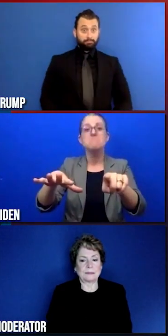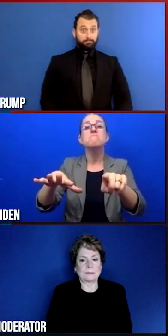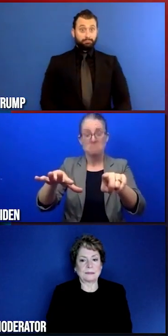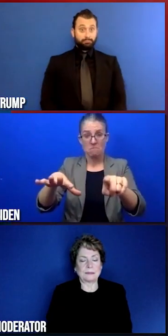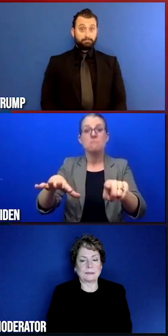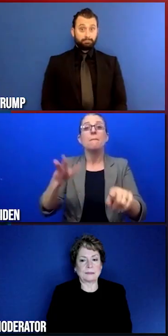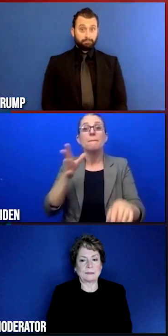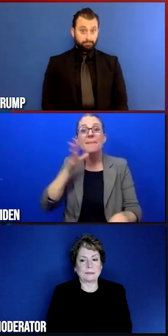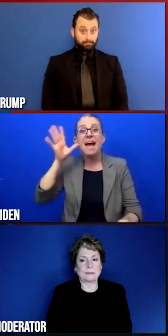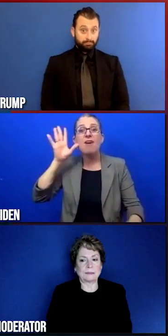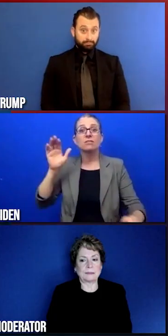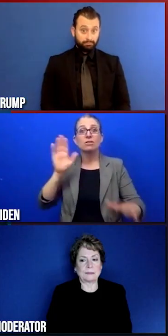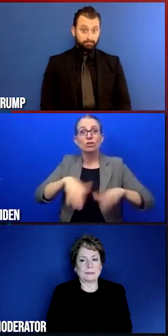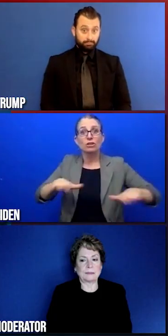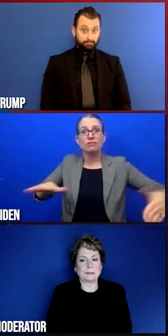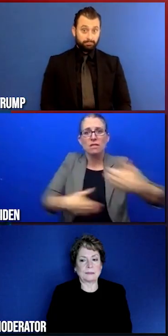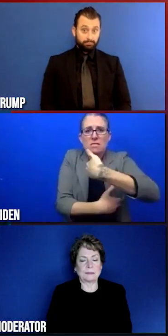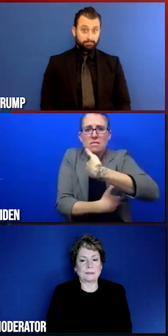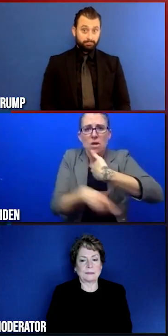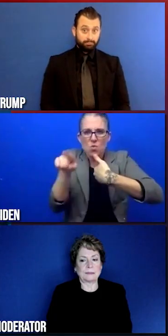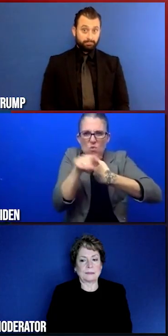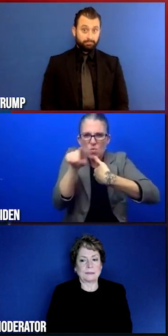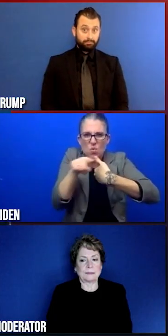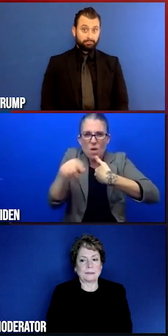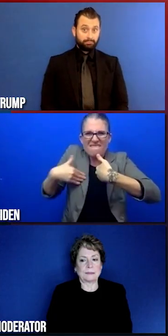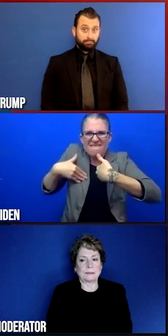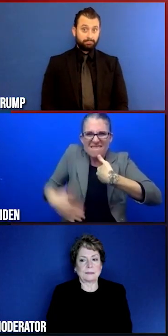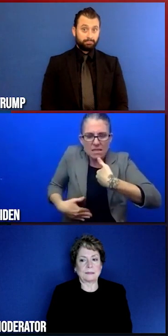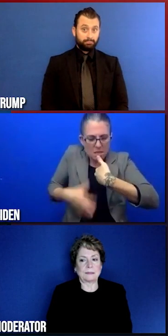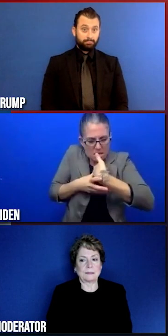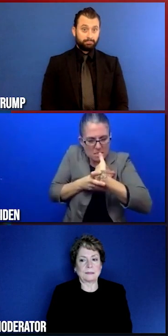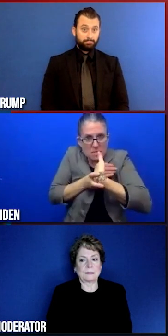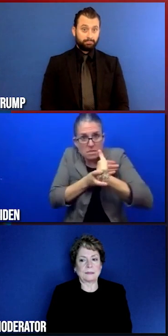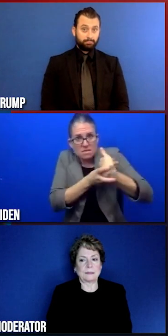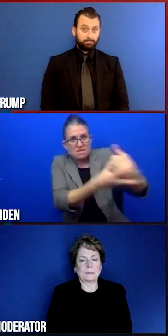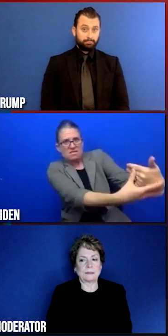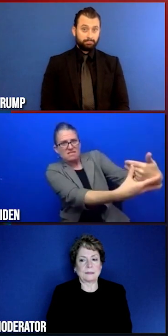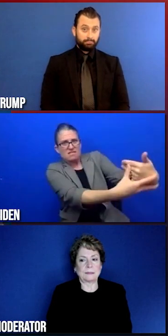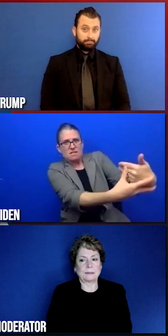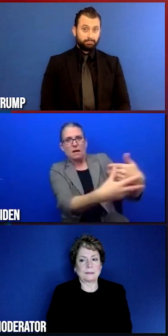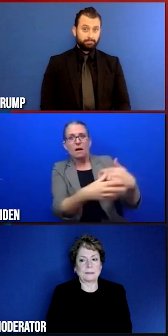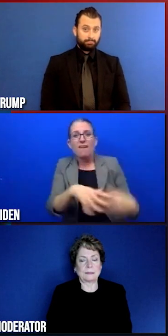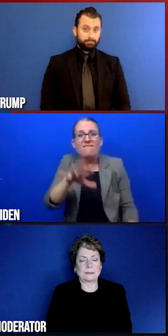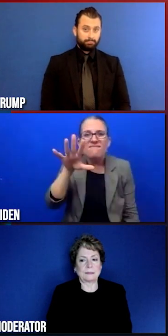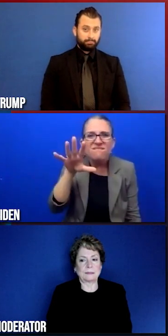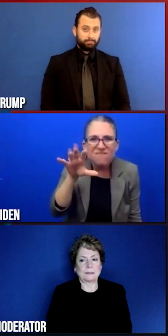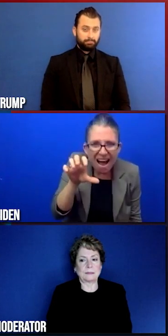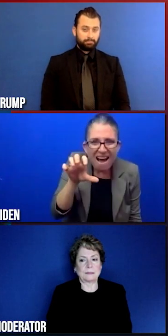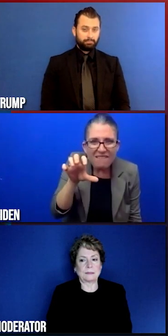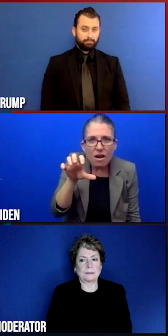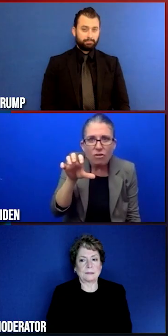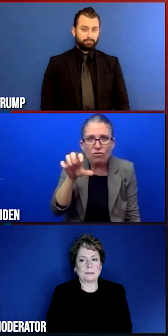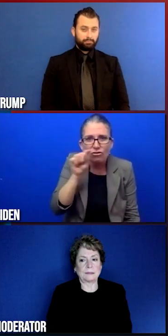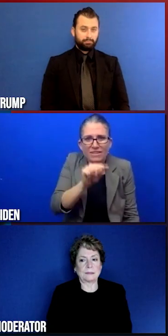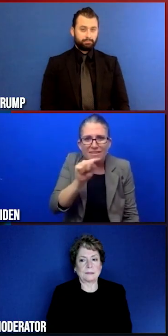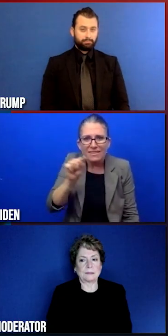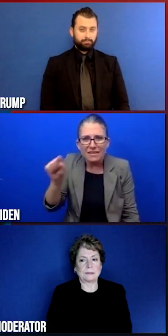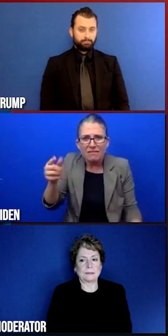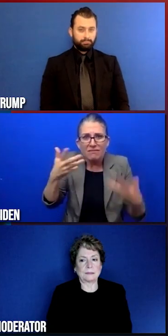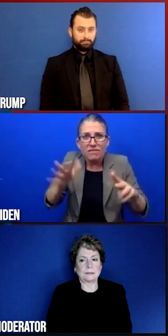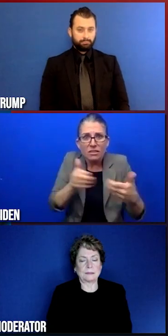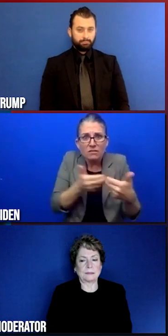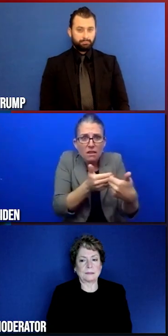over 500 sets of those parents, and those kids are alone. Nowhere to go. Nowhere to